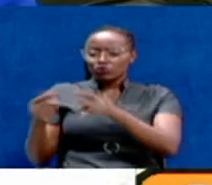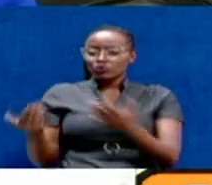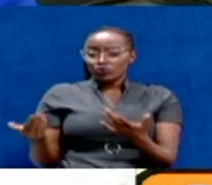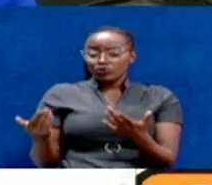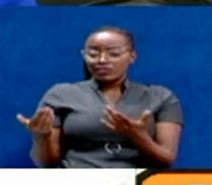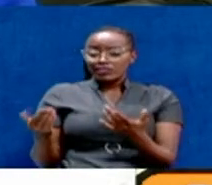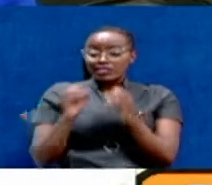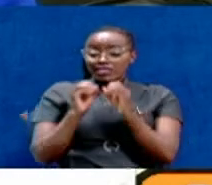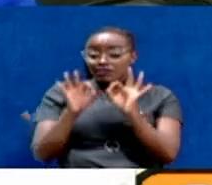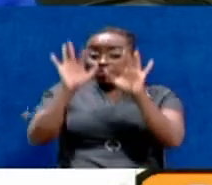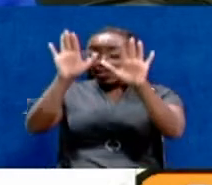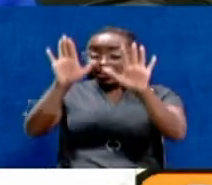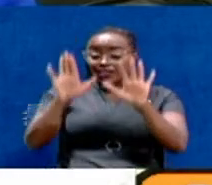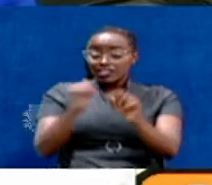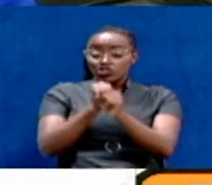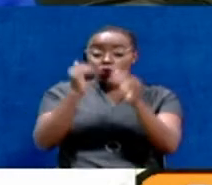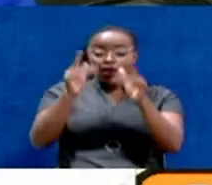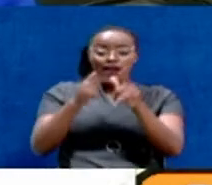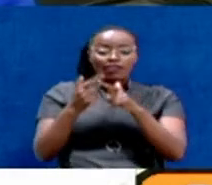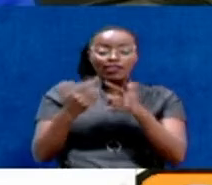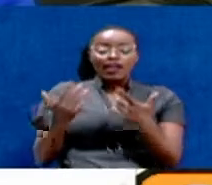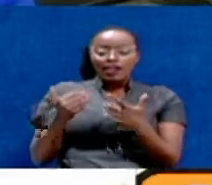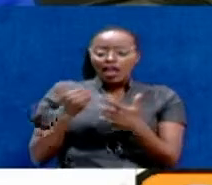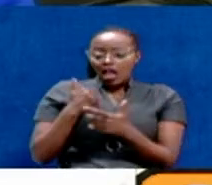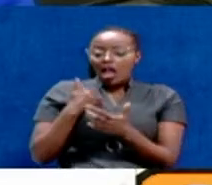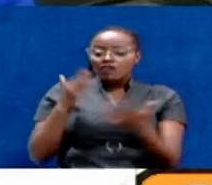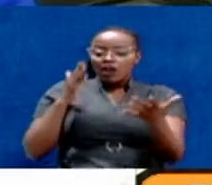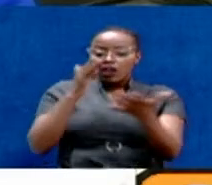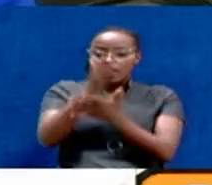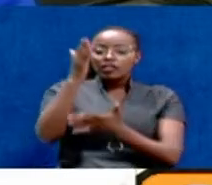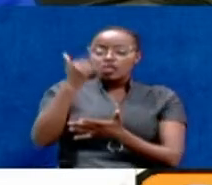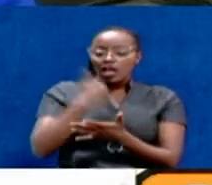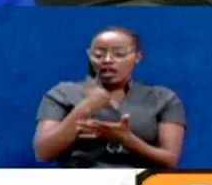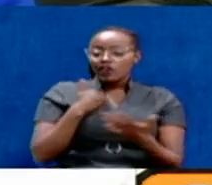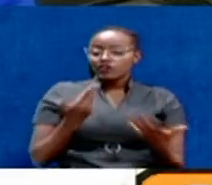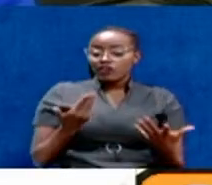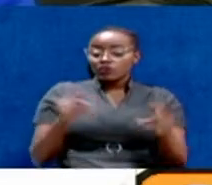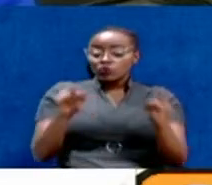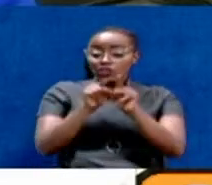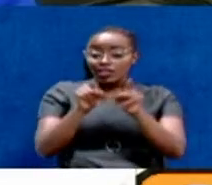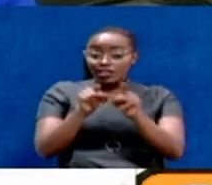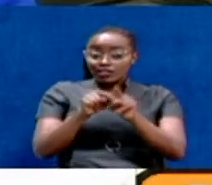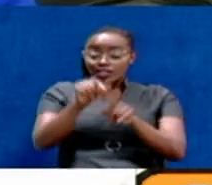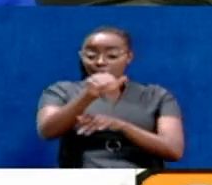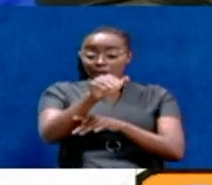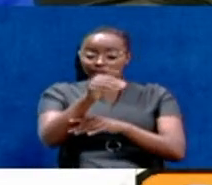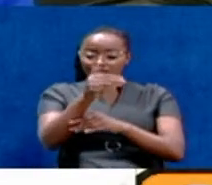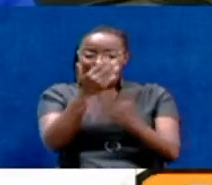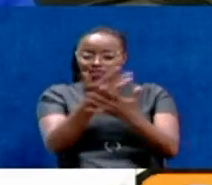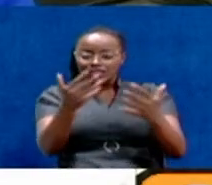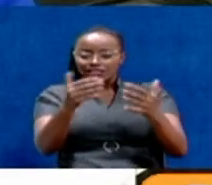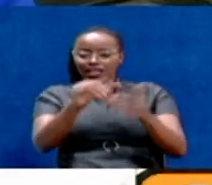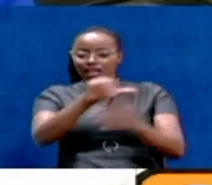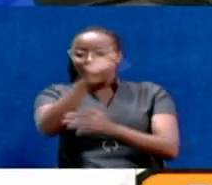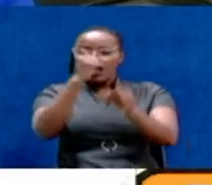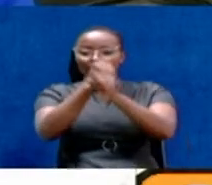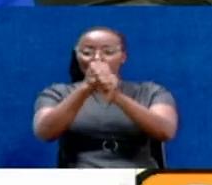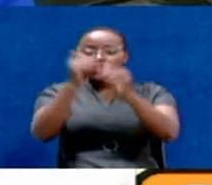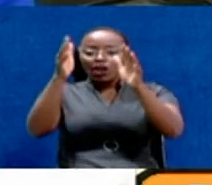course, if they are essential workers, then they'll be entitled to the same facilities that other